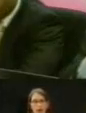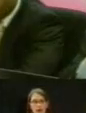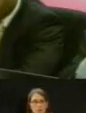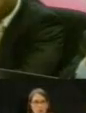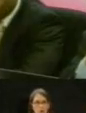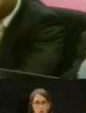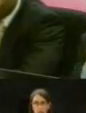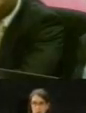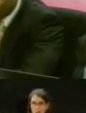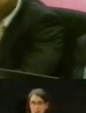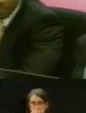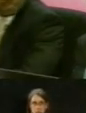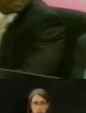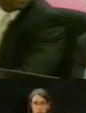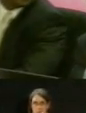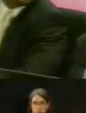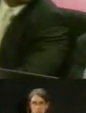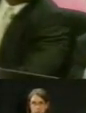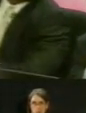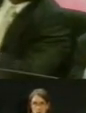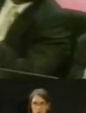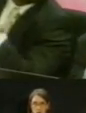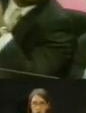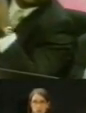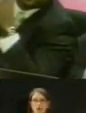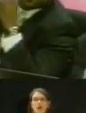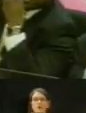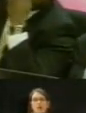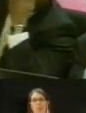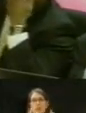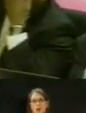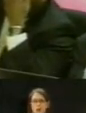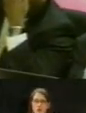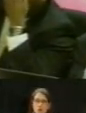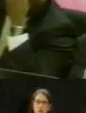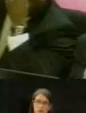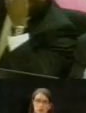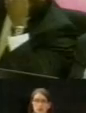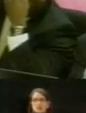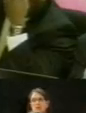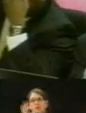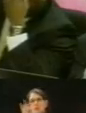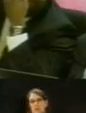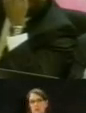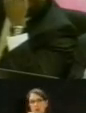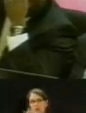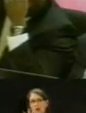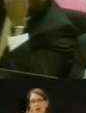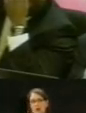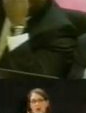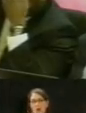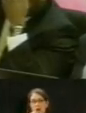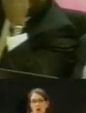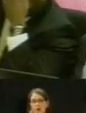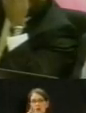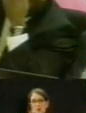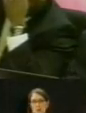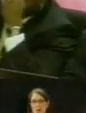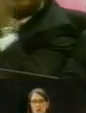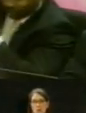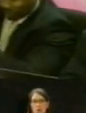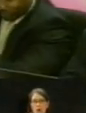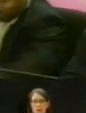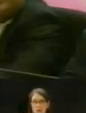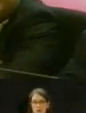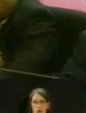candidate statement period followed by a workshop-style discussion, a vote on the countywide offices, and realizing that a group of 11